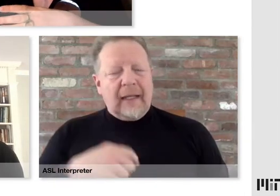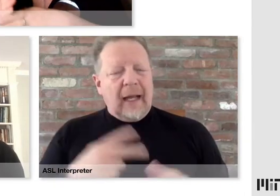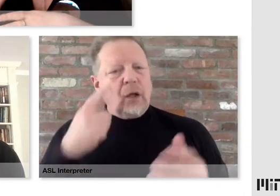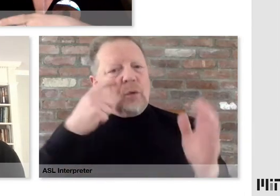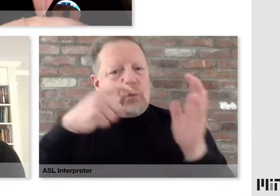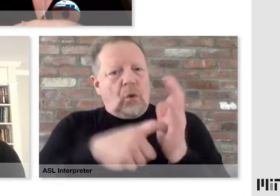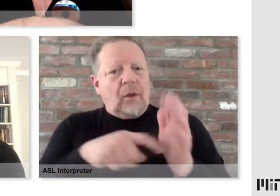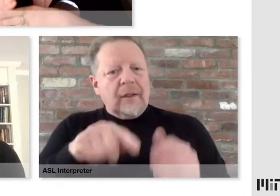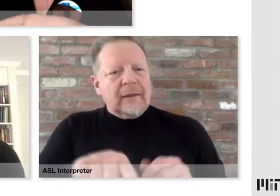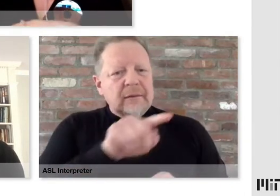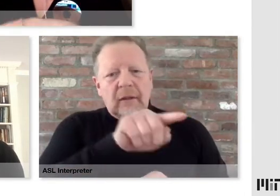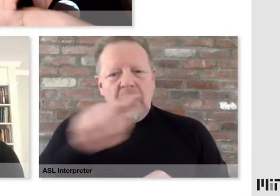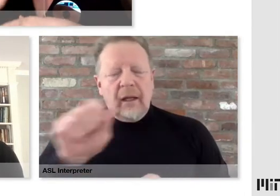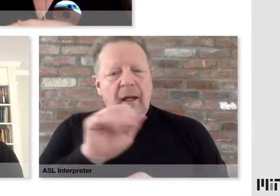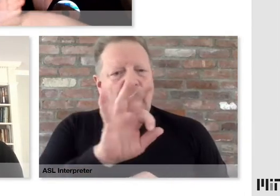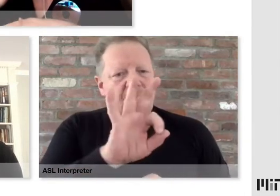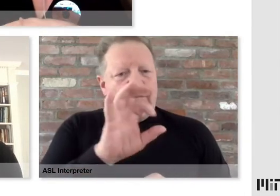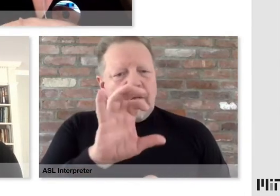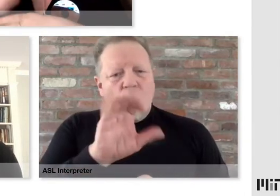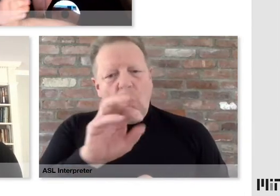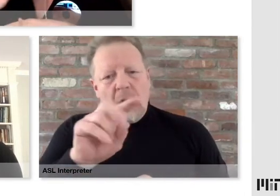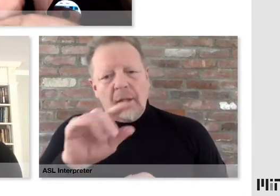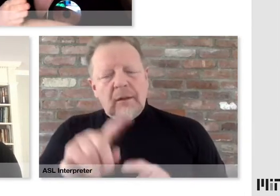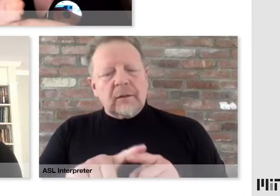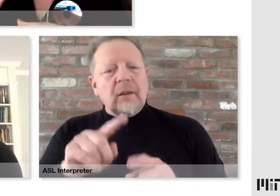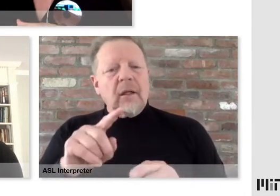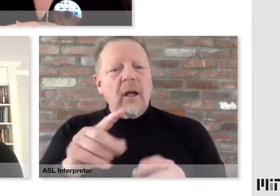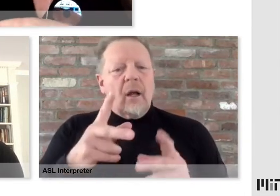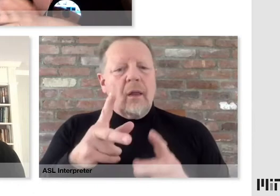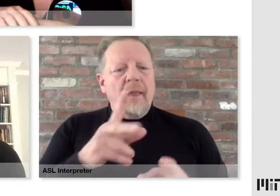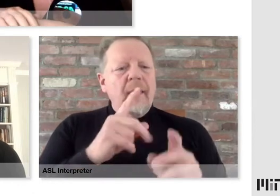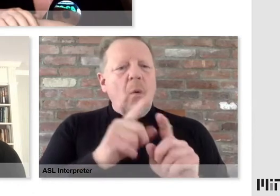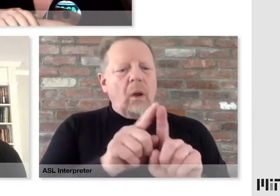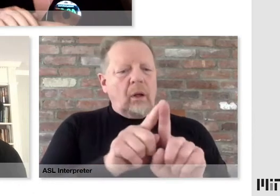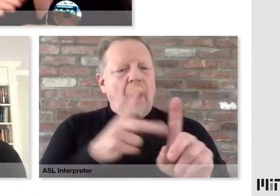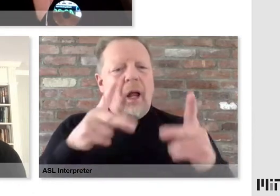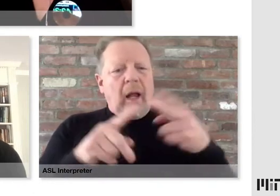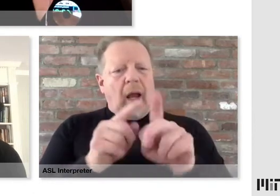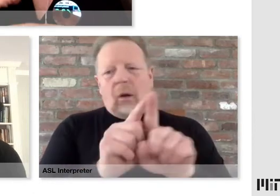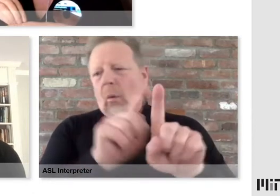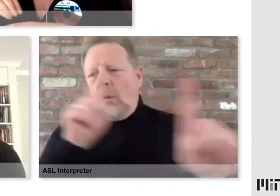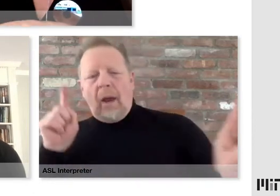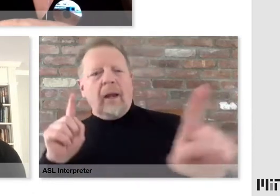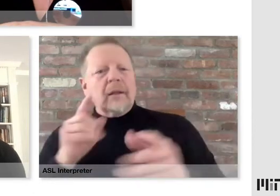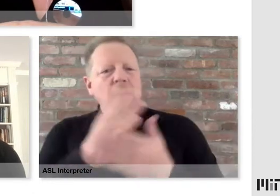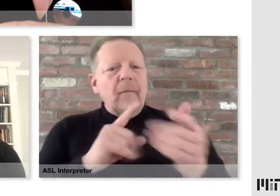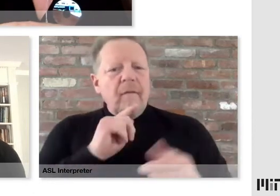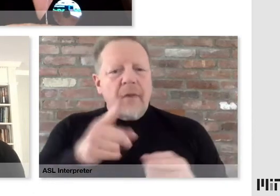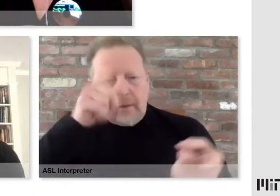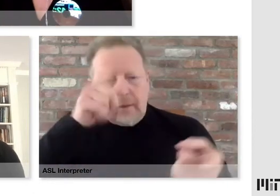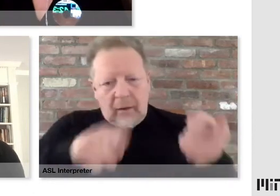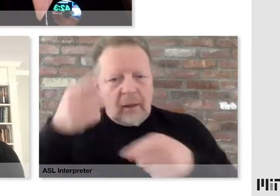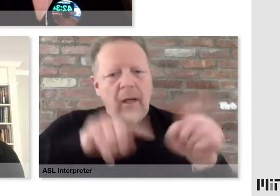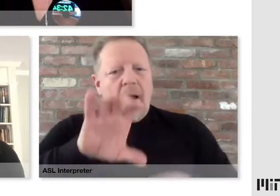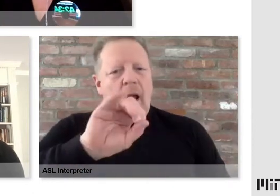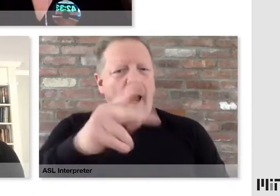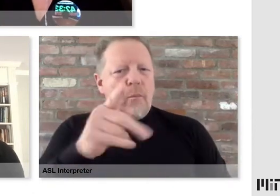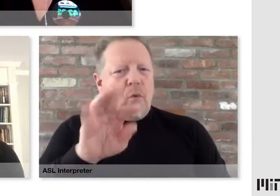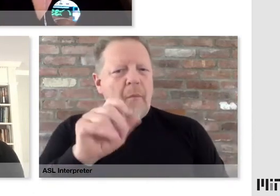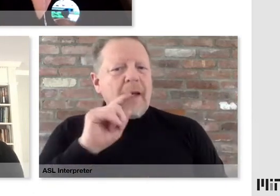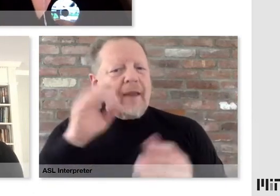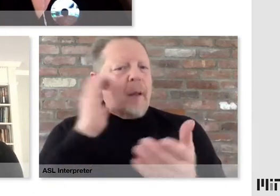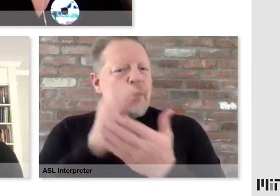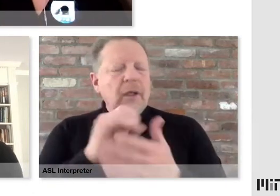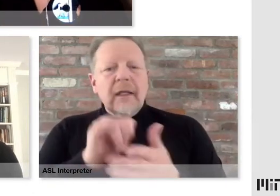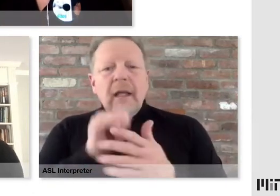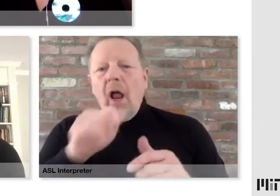these affordances are axes that cut the blob and they cut away compromises. So the compromises are the images that are no longer being